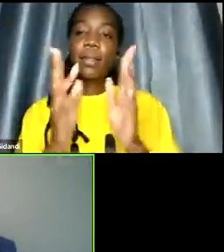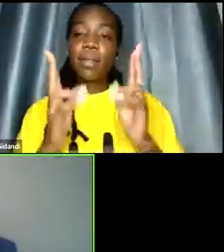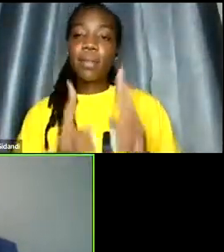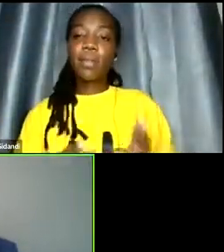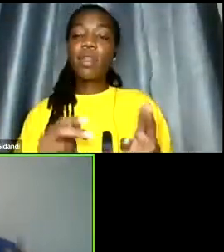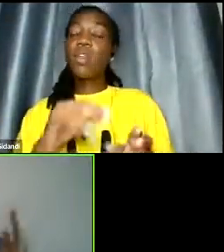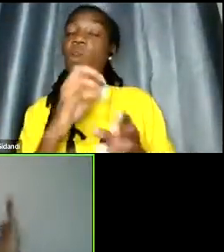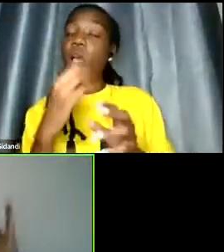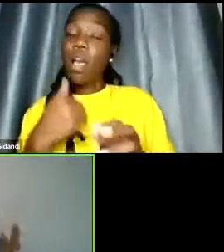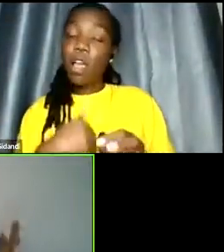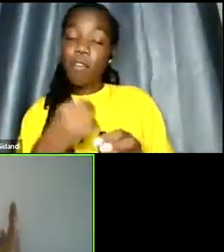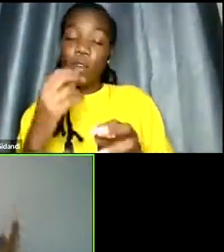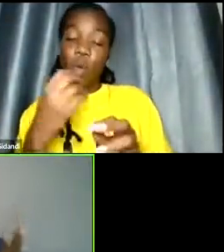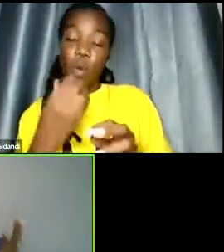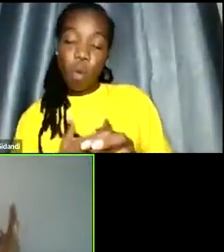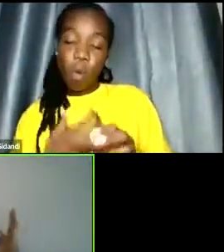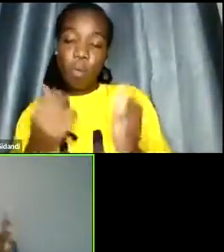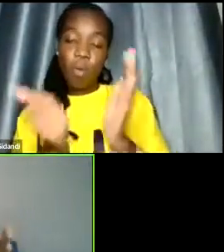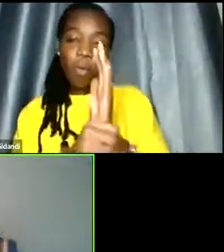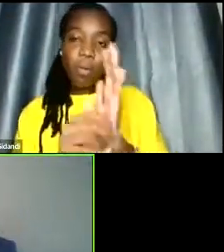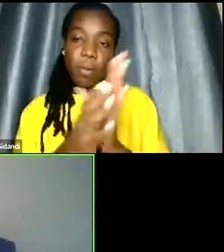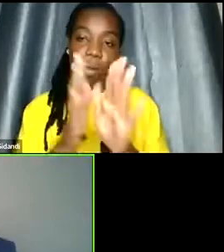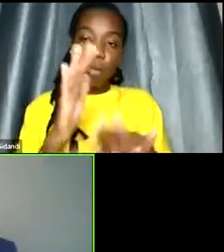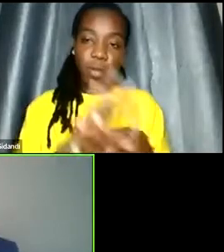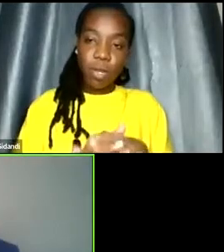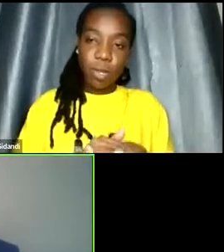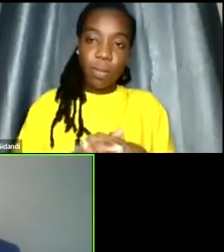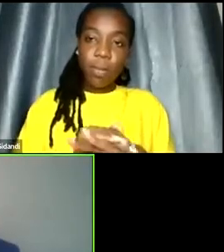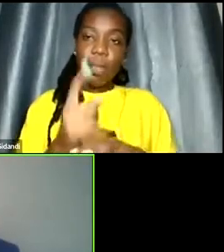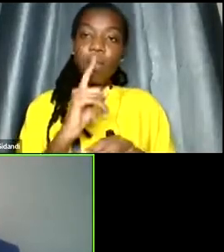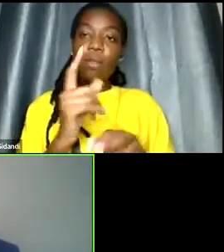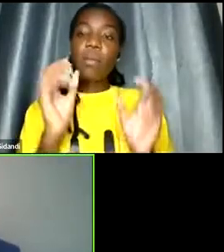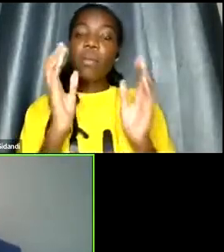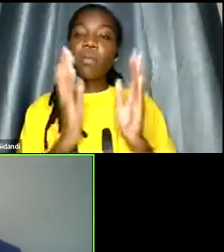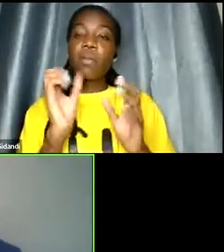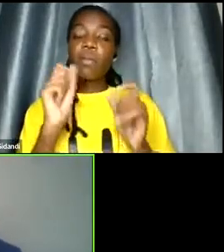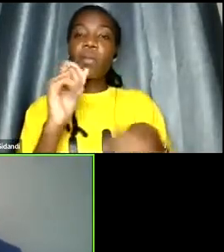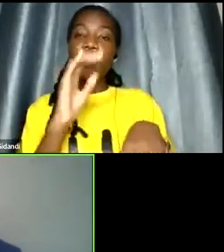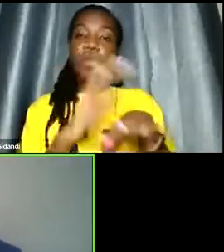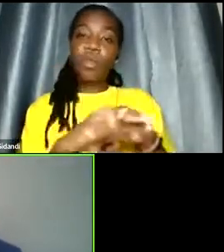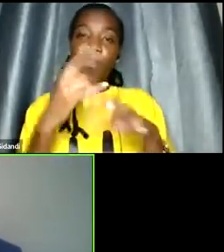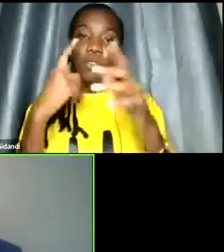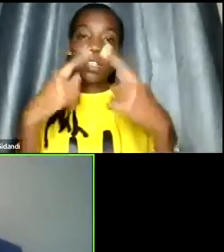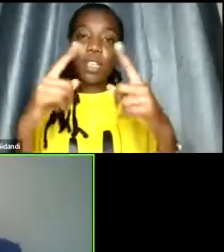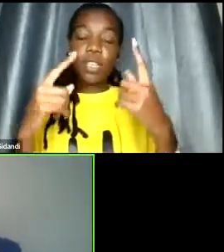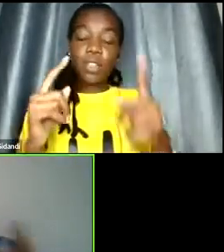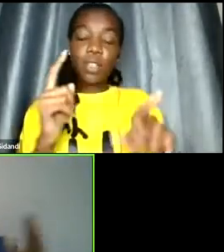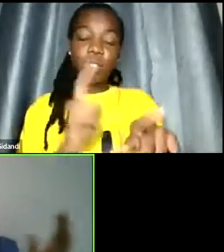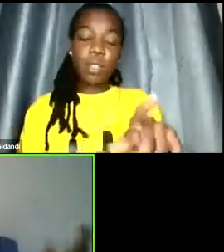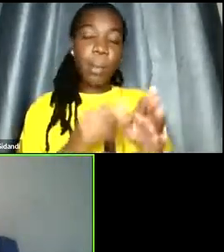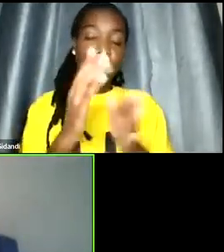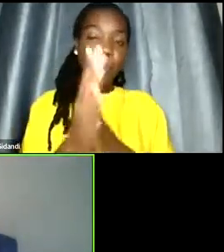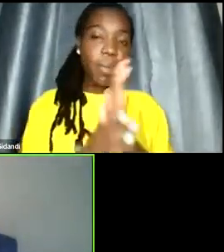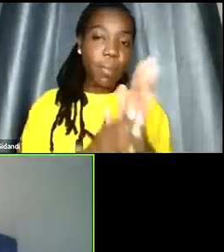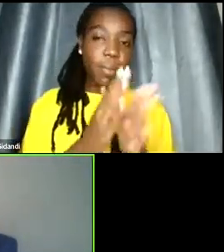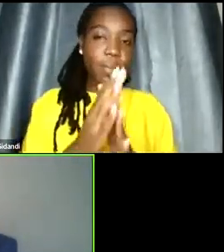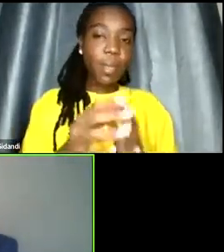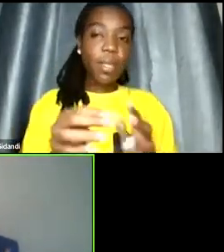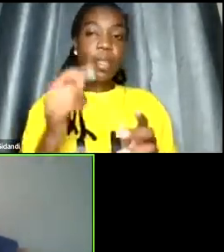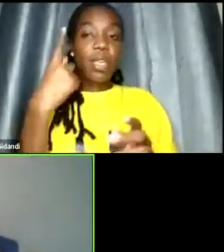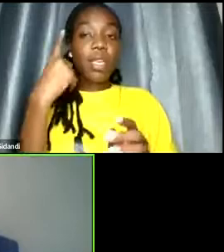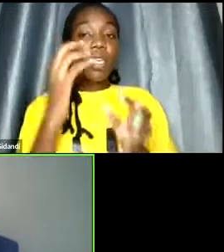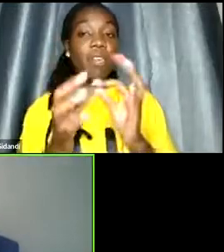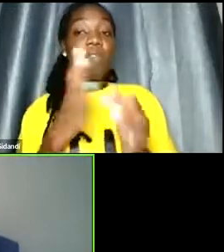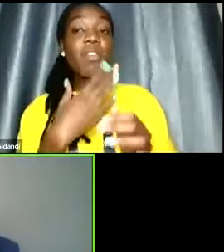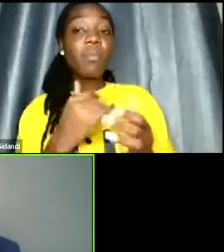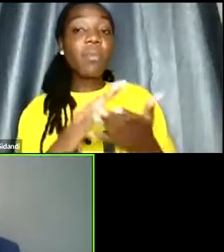merits and demerits. Somebody might actually be good for succession when in fact they're struggling in their current performance role. Of course, it would be best if there's a mix and match, it